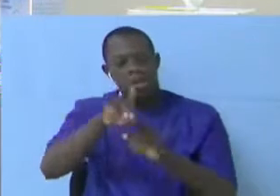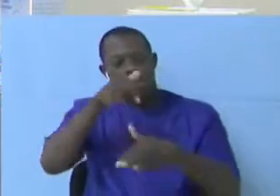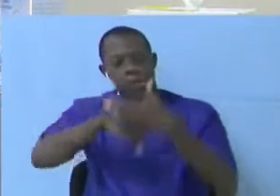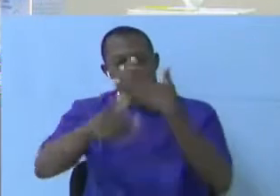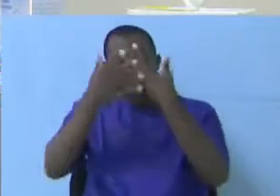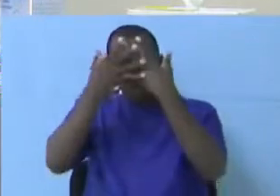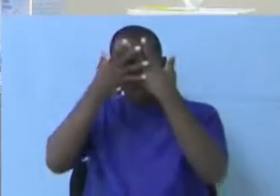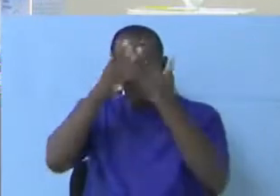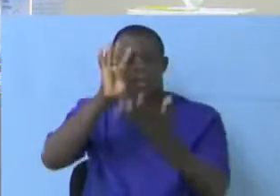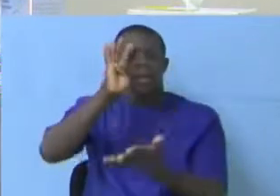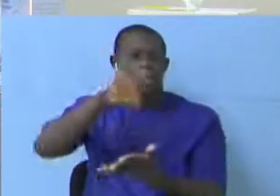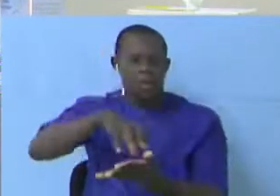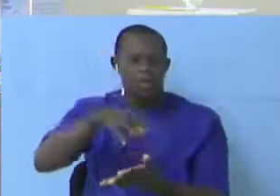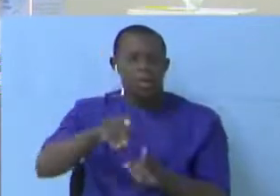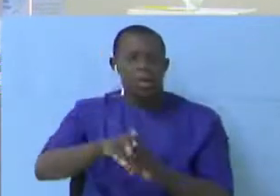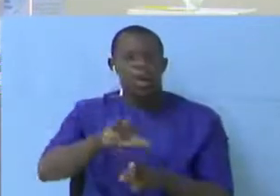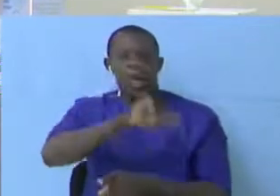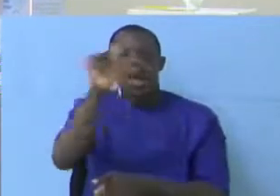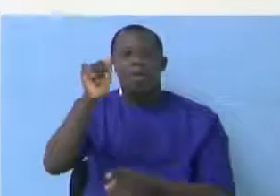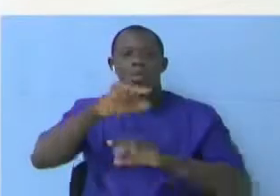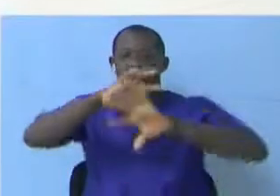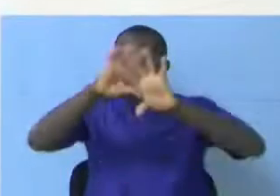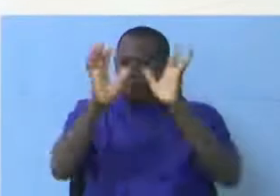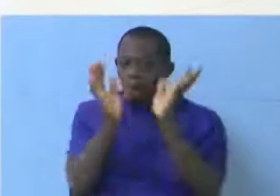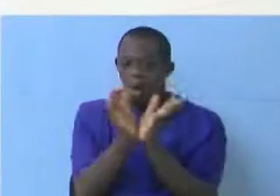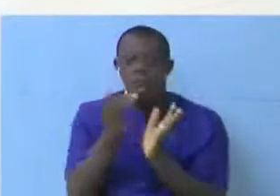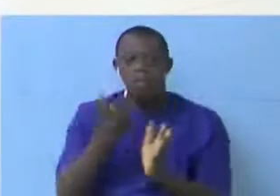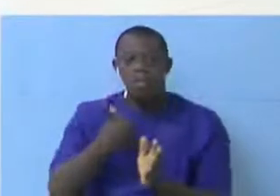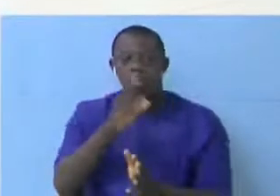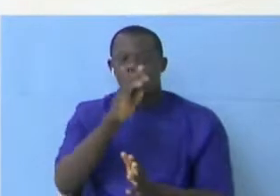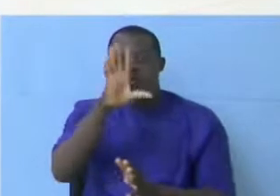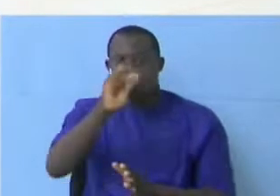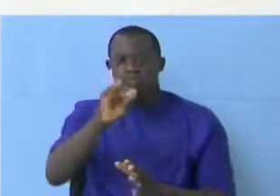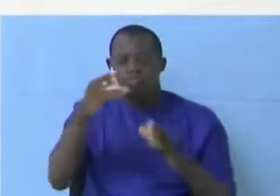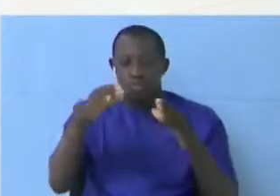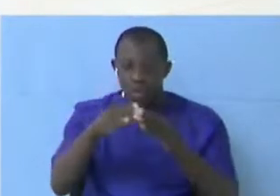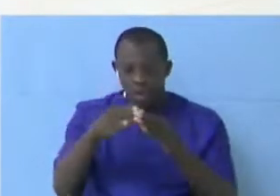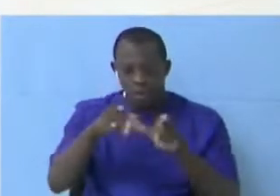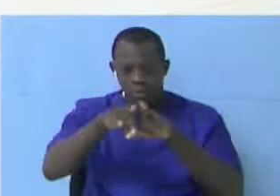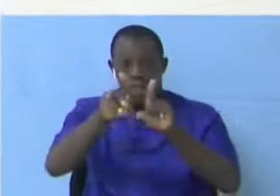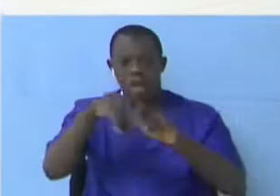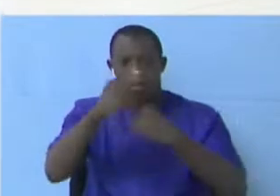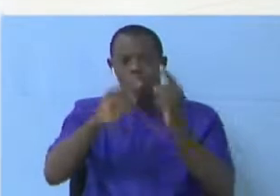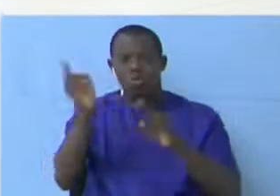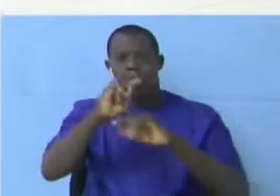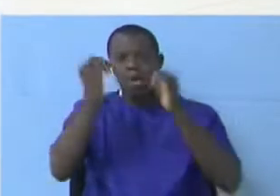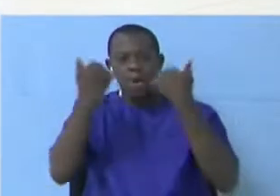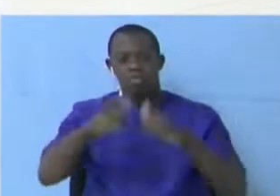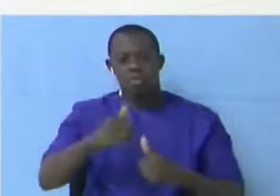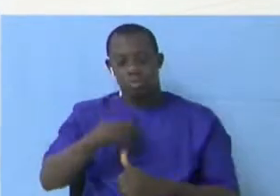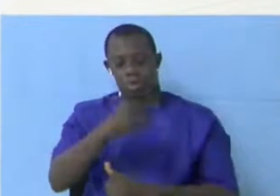that all the people who dealt with his case, I'm the only one who is left outside.